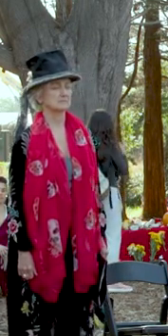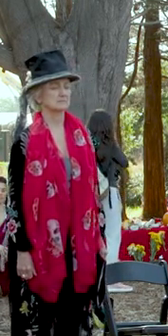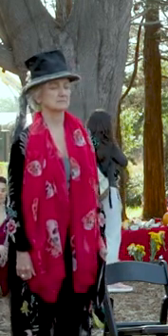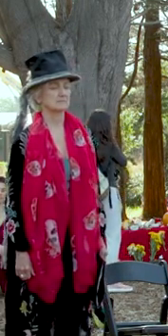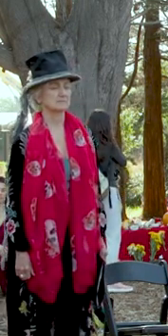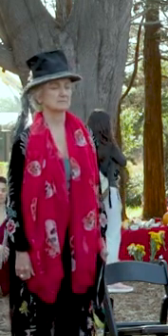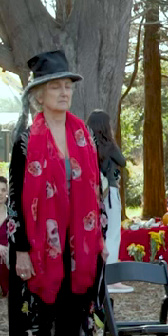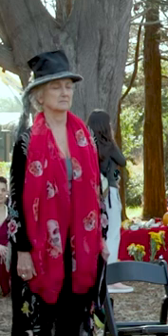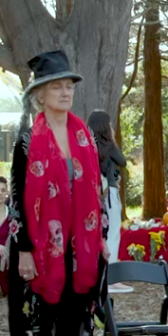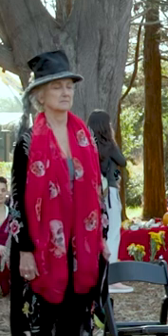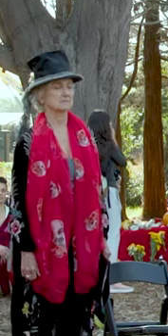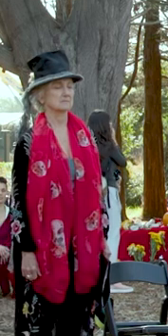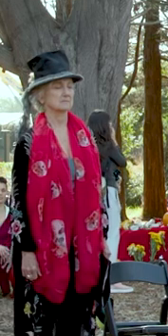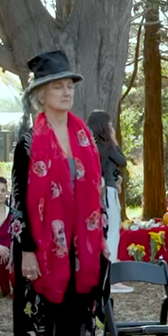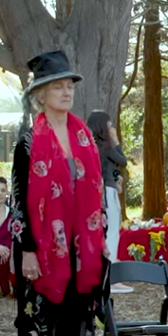Cecilia Koenig,